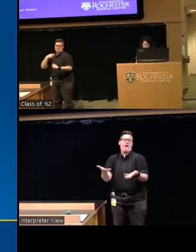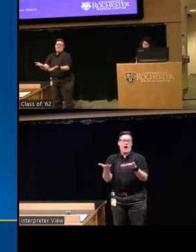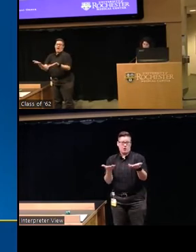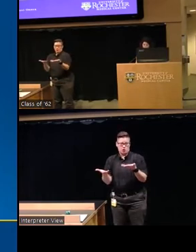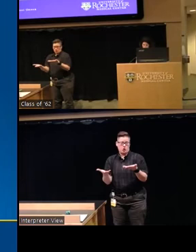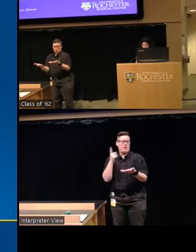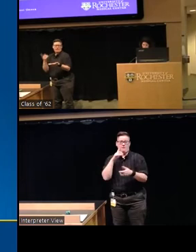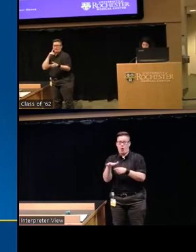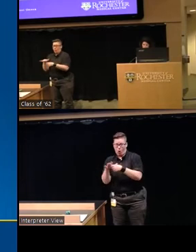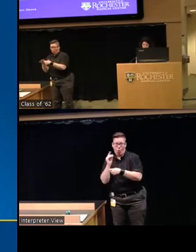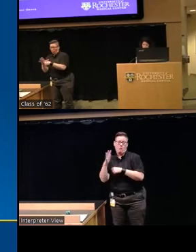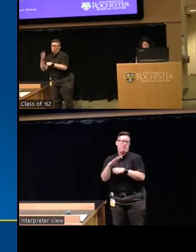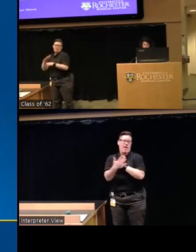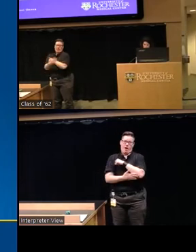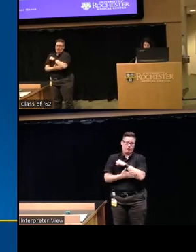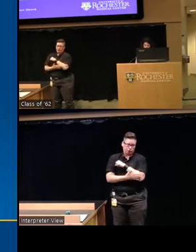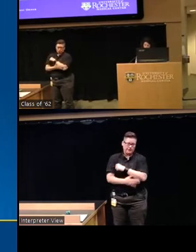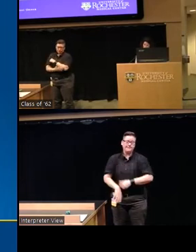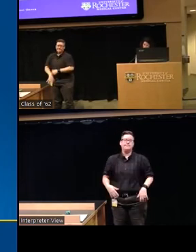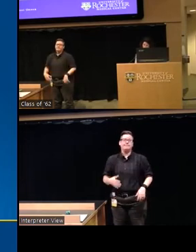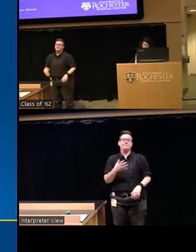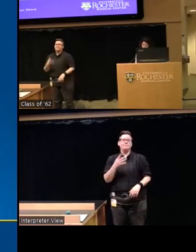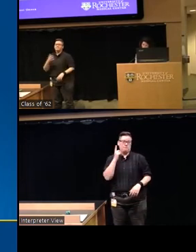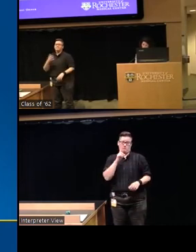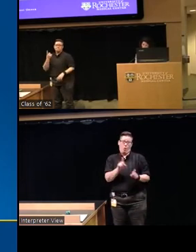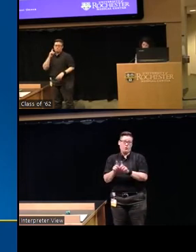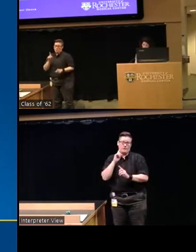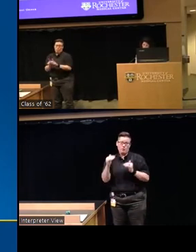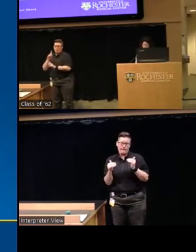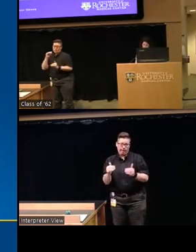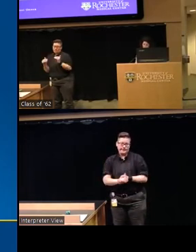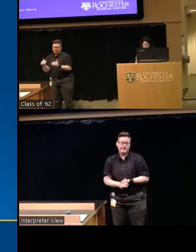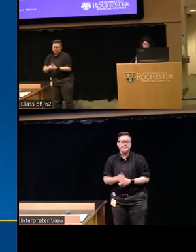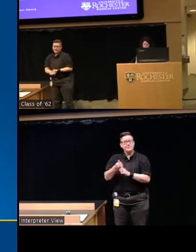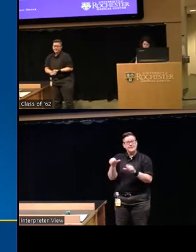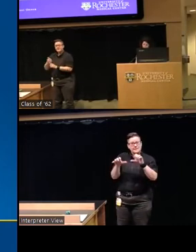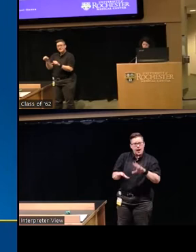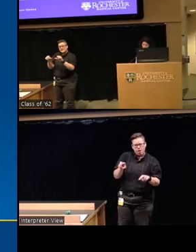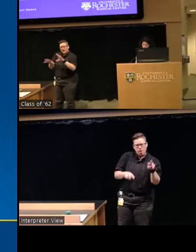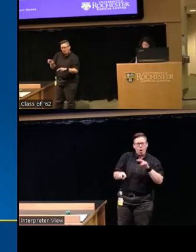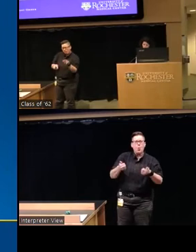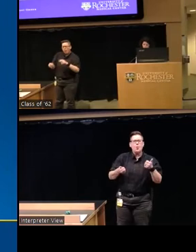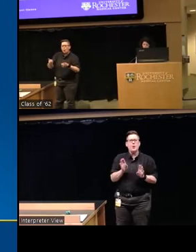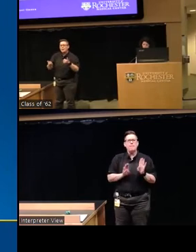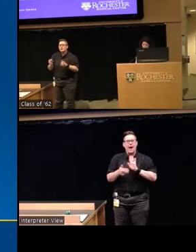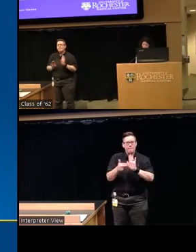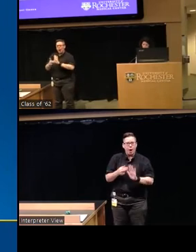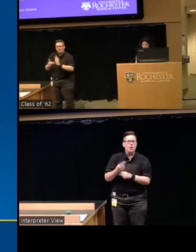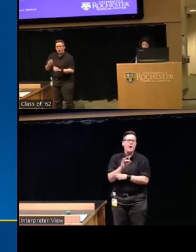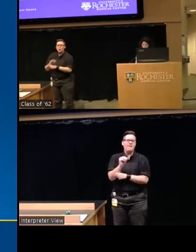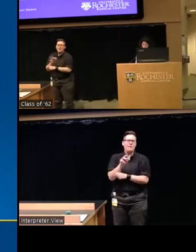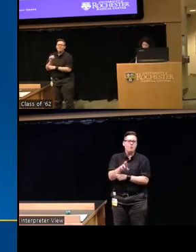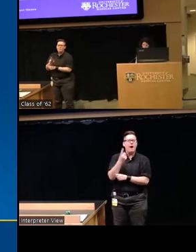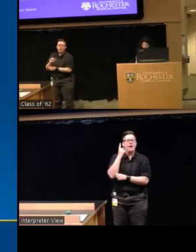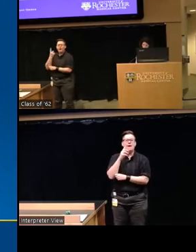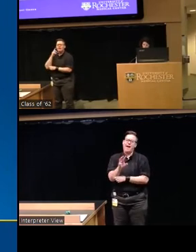both locally and nationally and to adults. As a scientist, he's evaluated biomarkers via MRI of functional